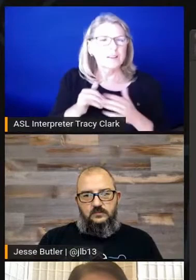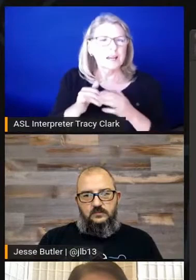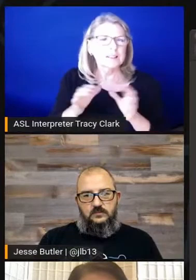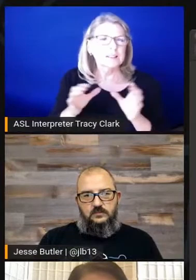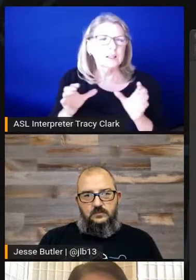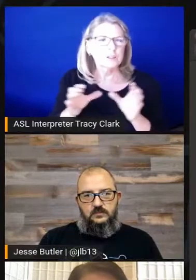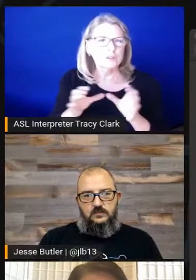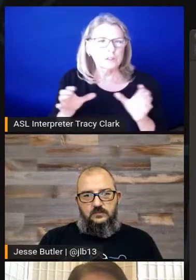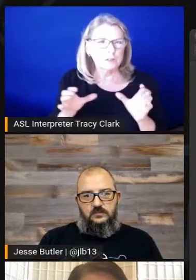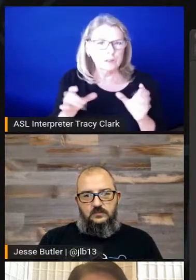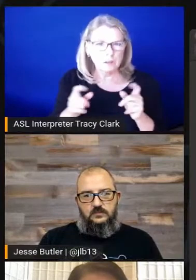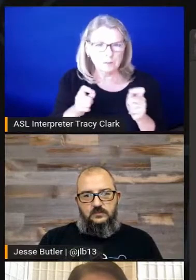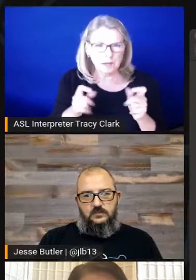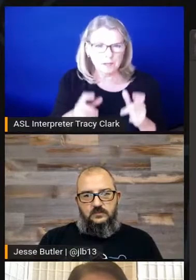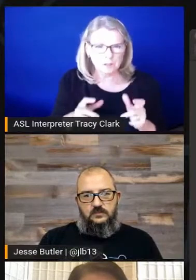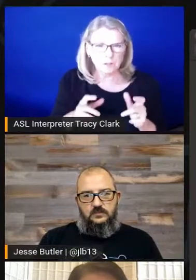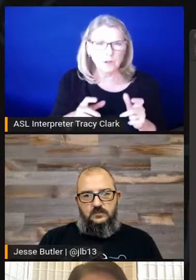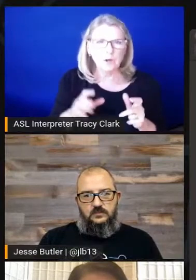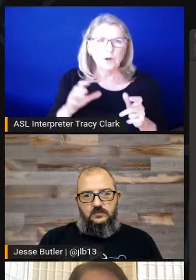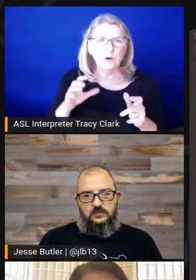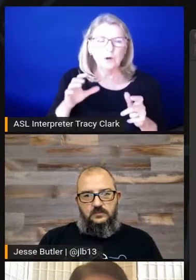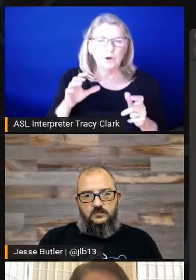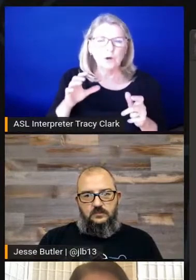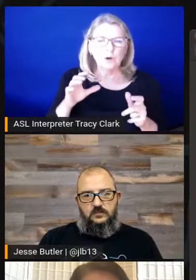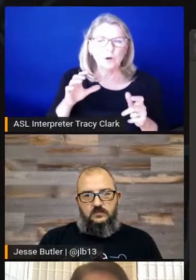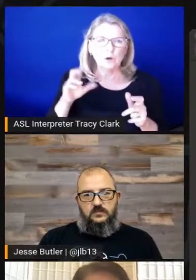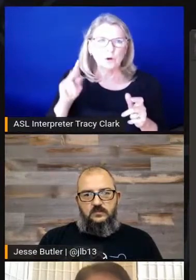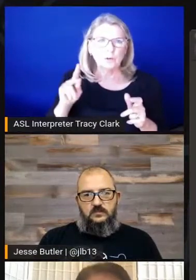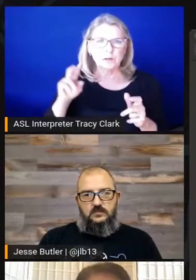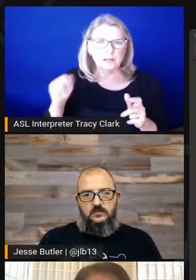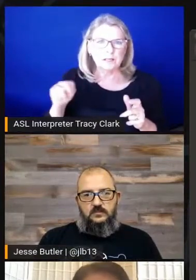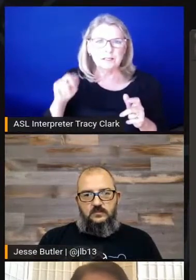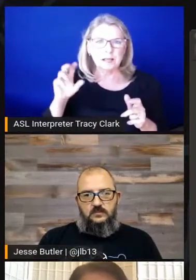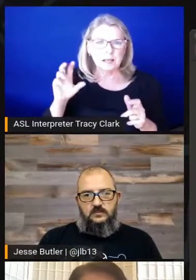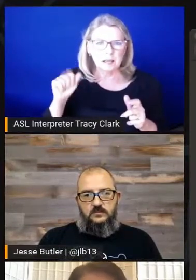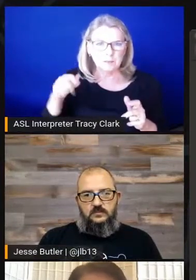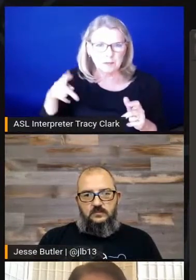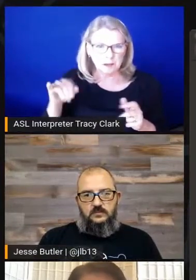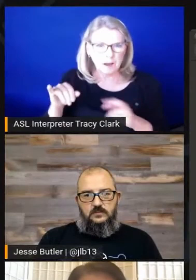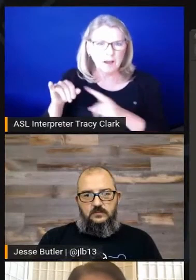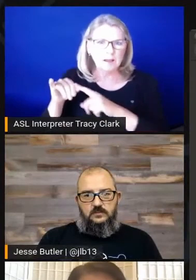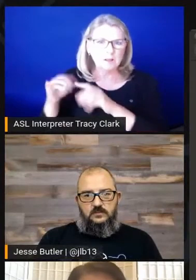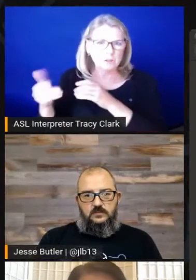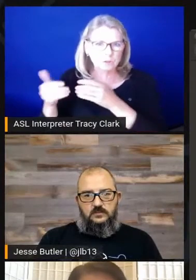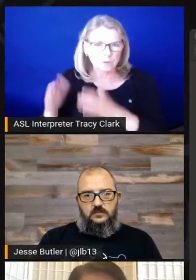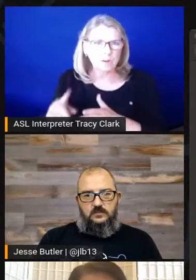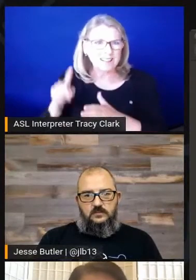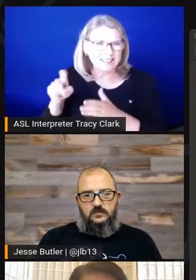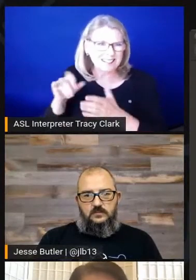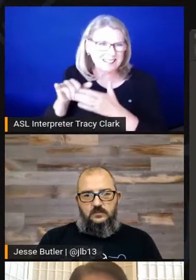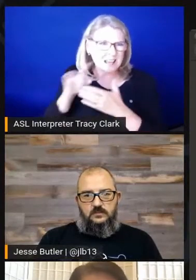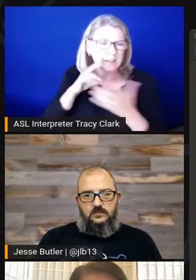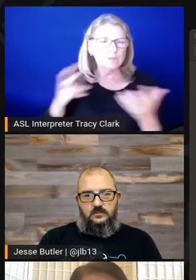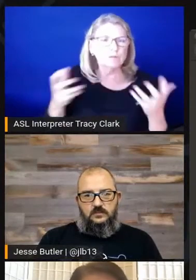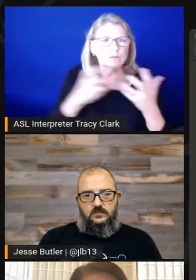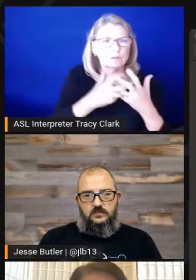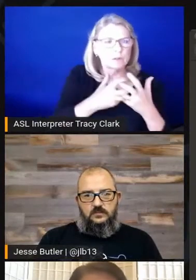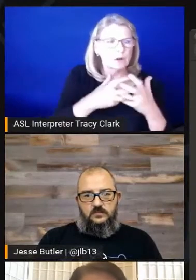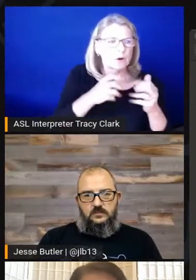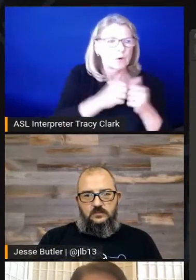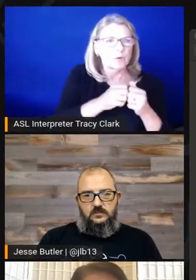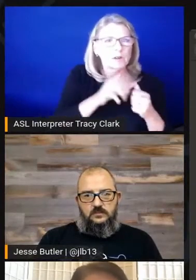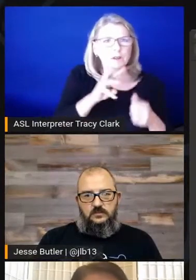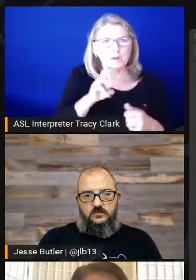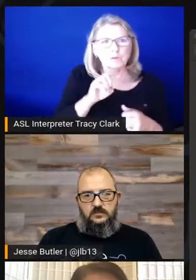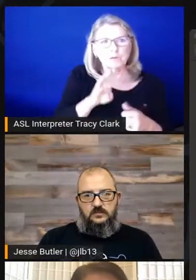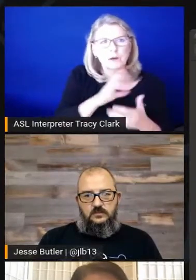Kubernetes API server needs to communicate with the webhook component. And the webhook requires a TLS certificate that the